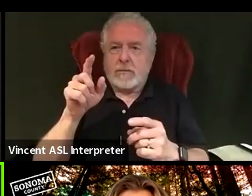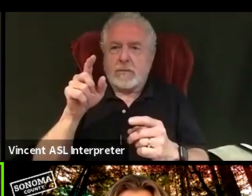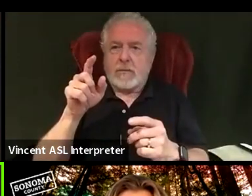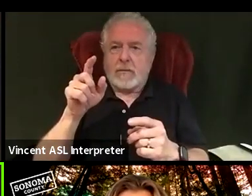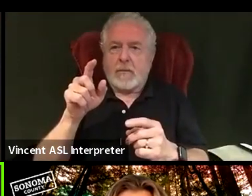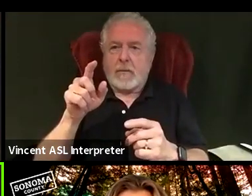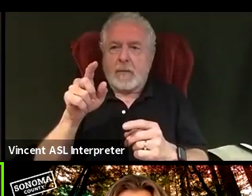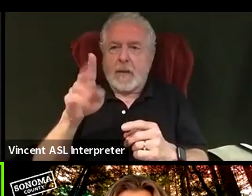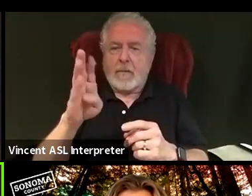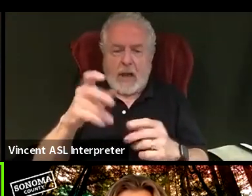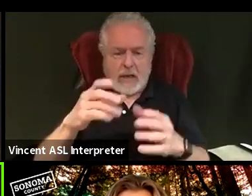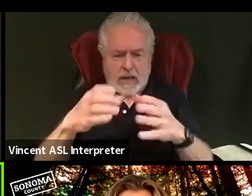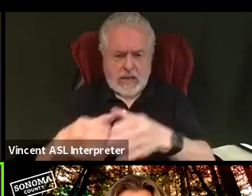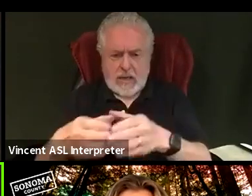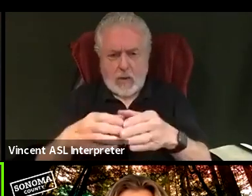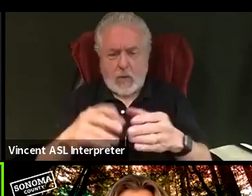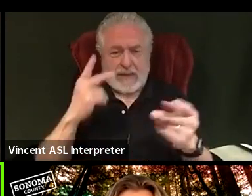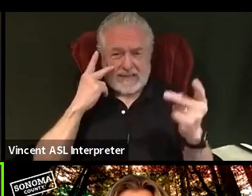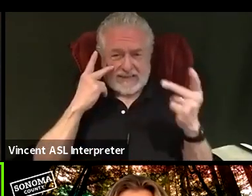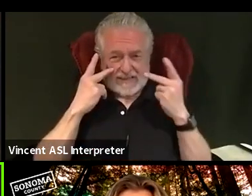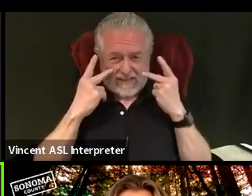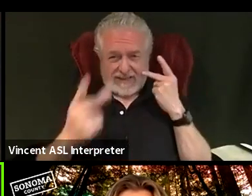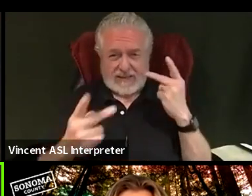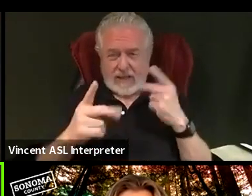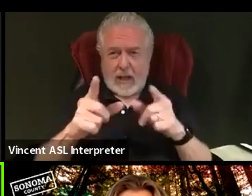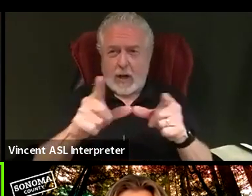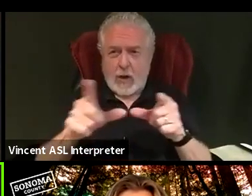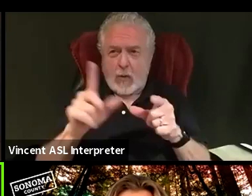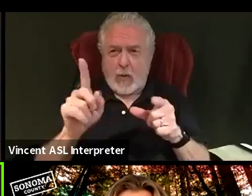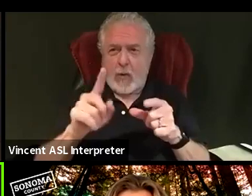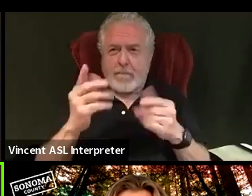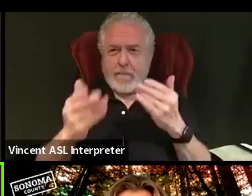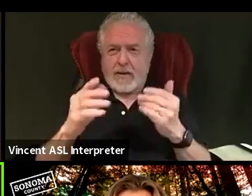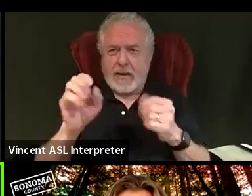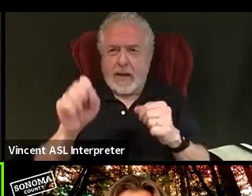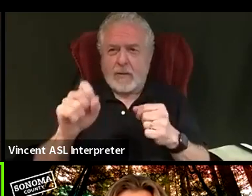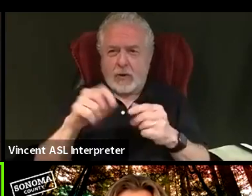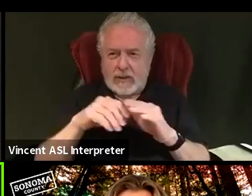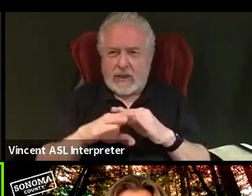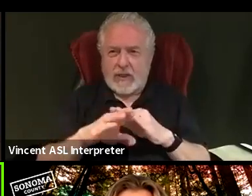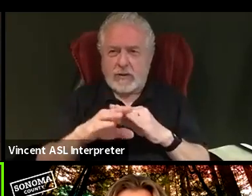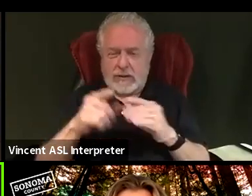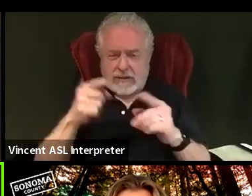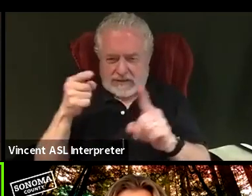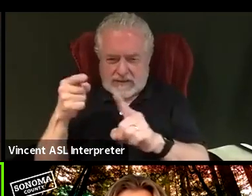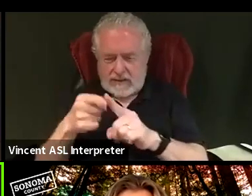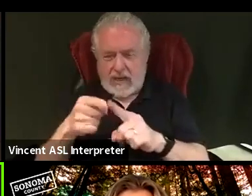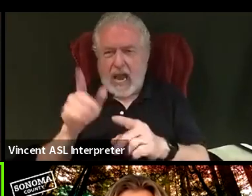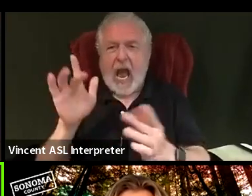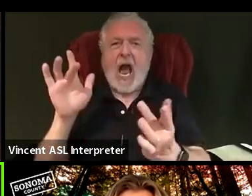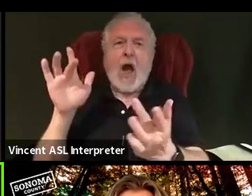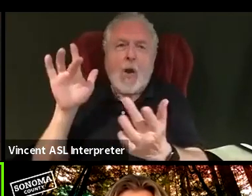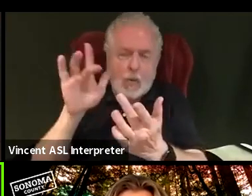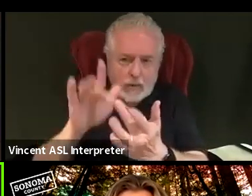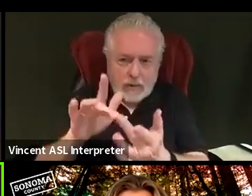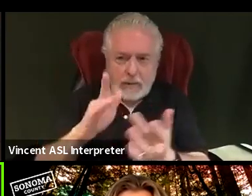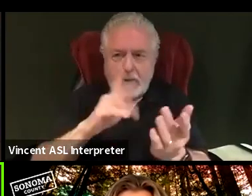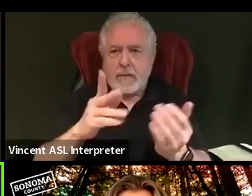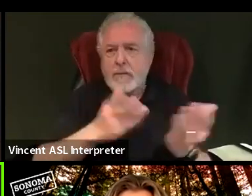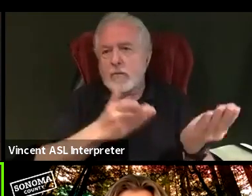to the block where we see locations where we might be able to go in and do targeted outreach and try and